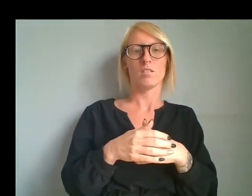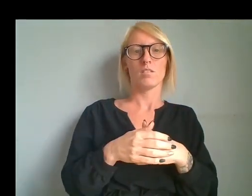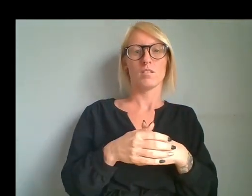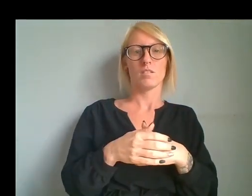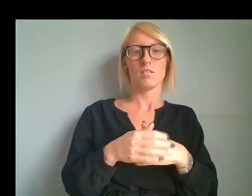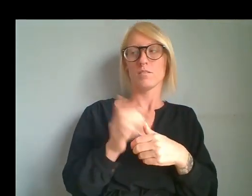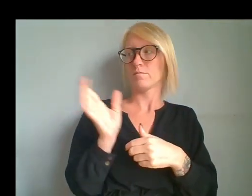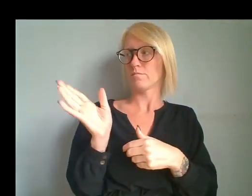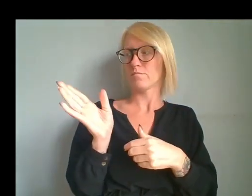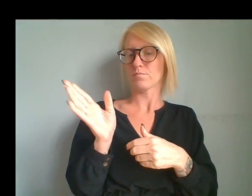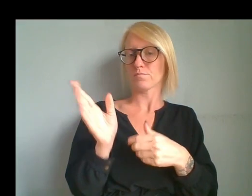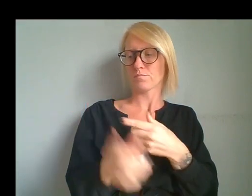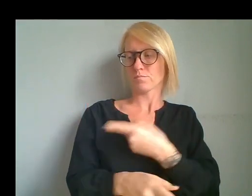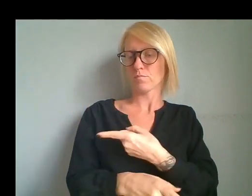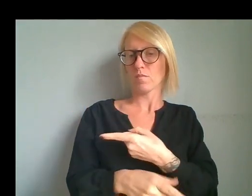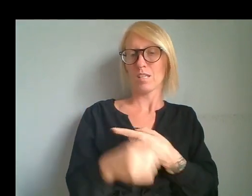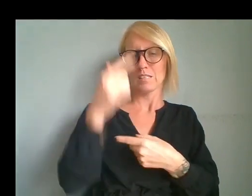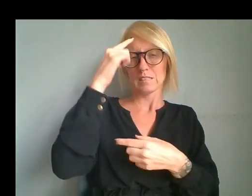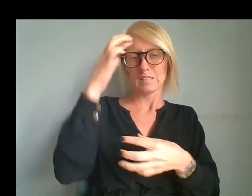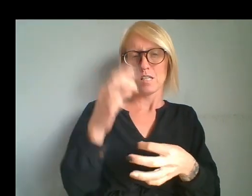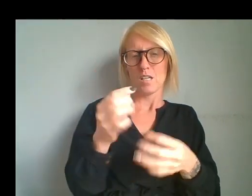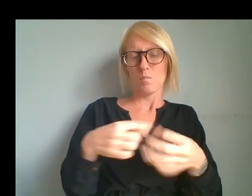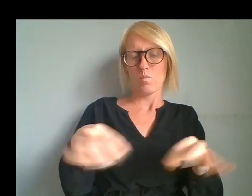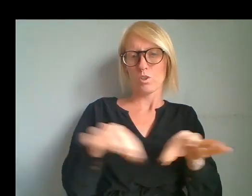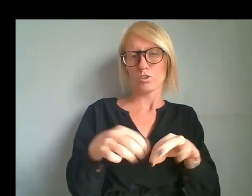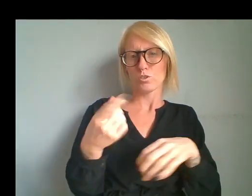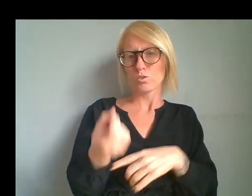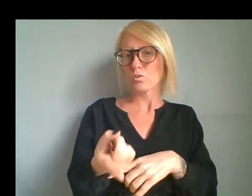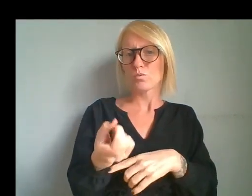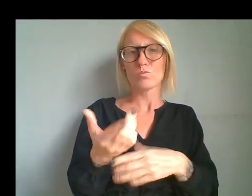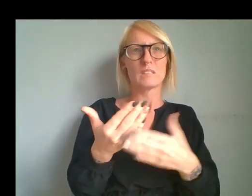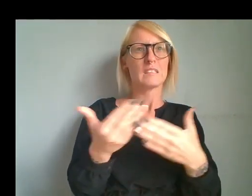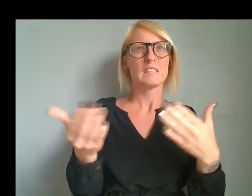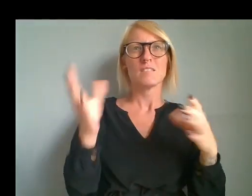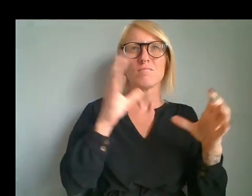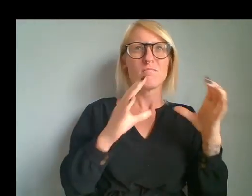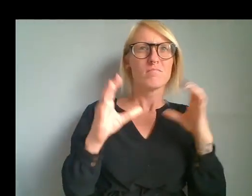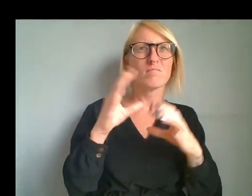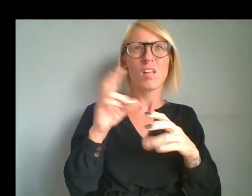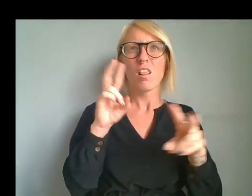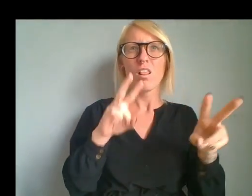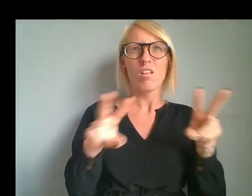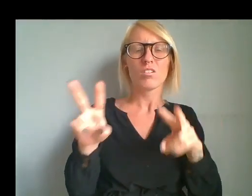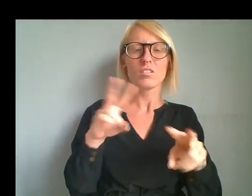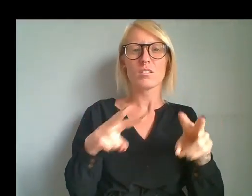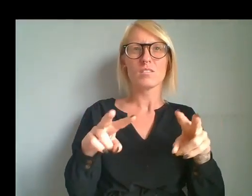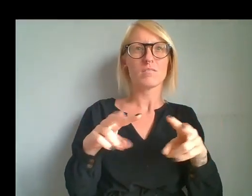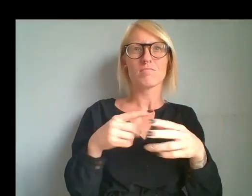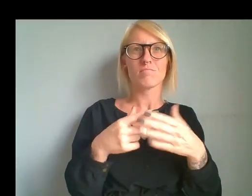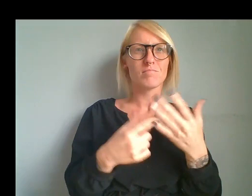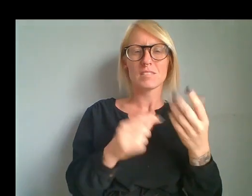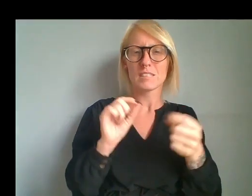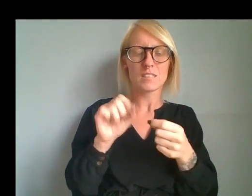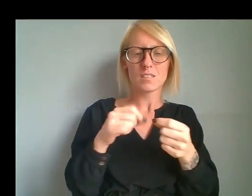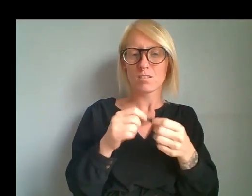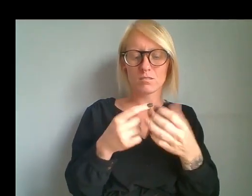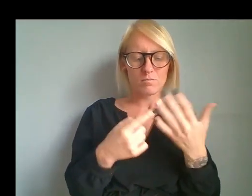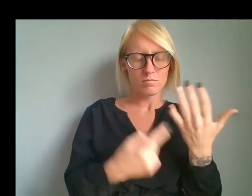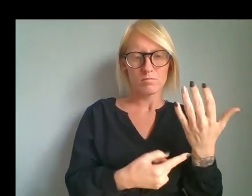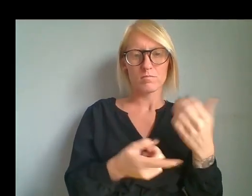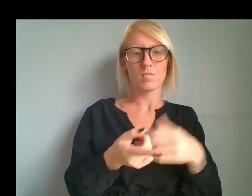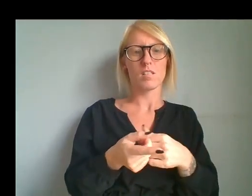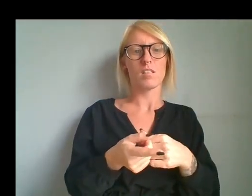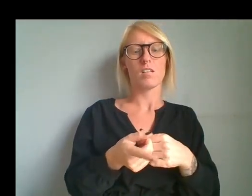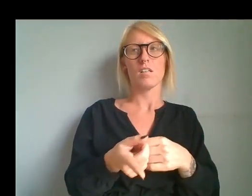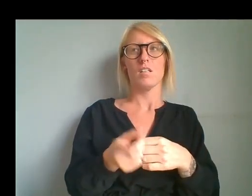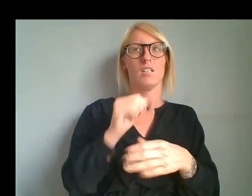You have to decide what's important for you, what kinds of things are you looking at. I don't think you're not going to set up an account and then millions